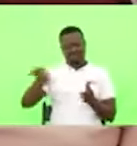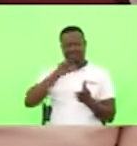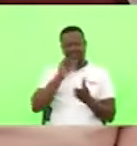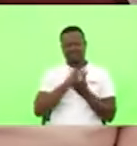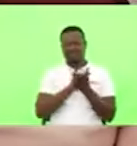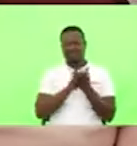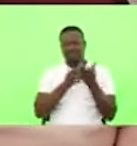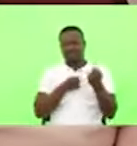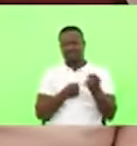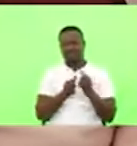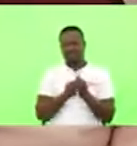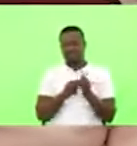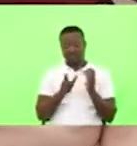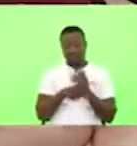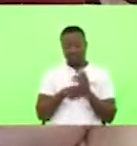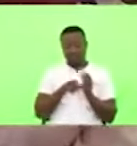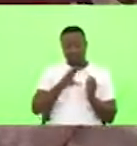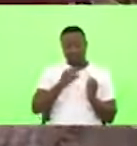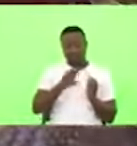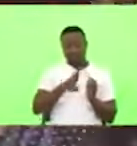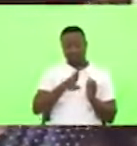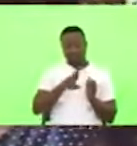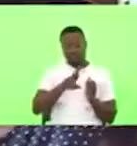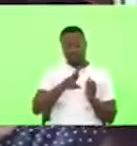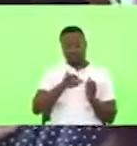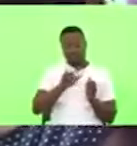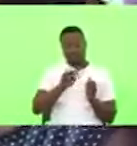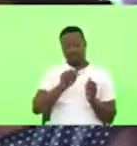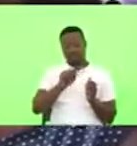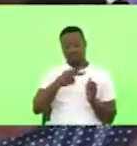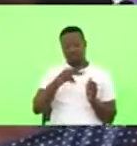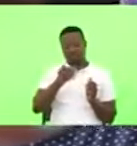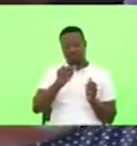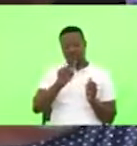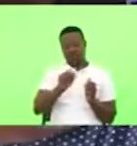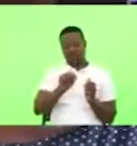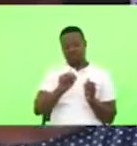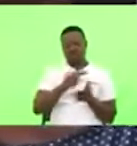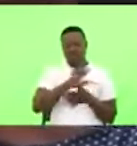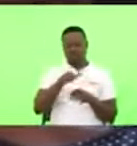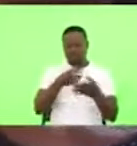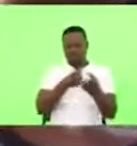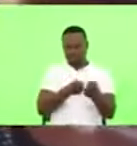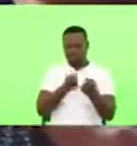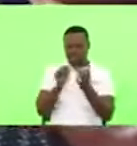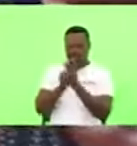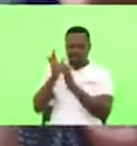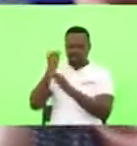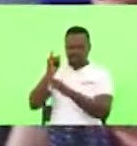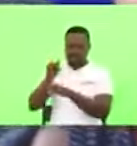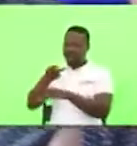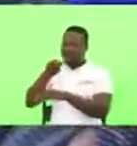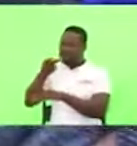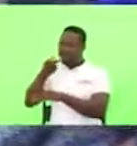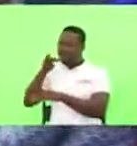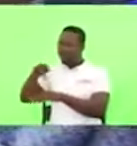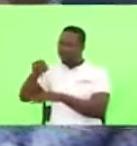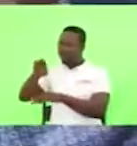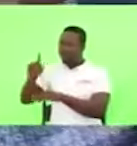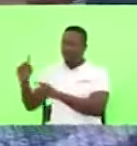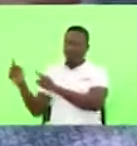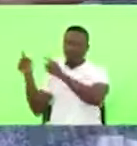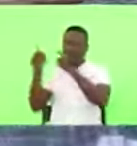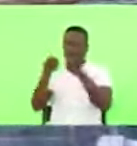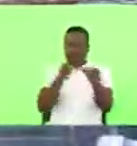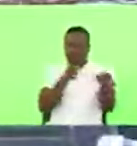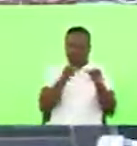And even the Corinthians held on to this. That is why the Apostle Paul had to explain to them about how the resurrection